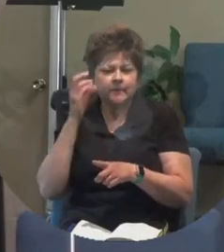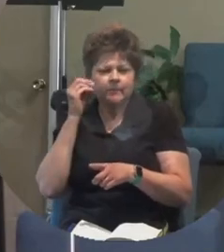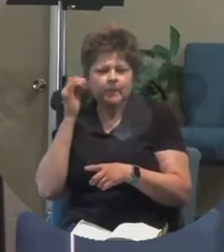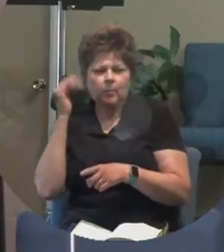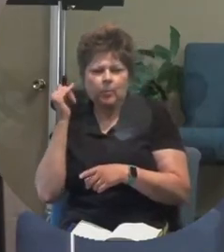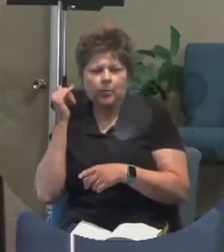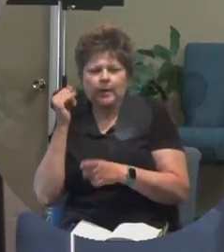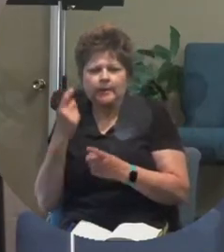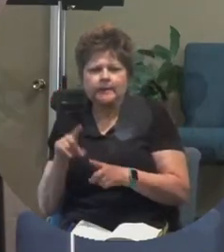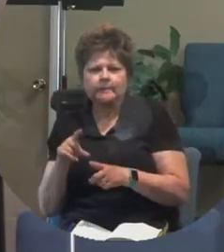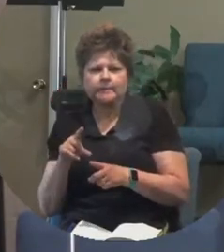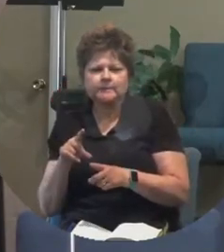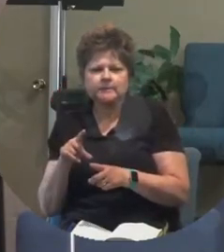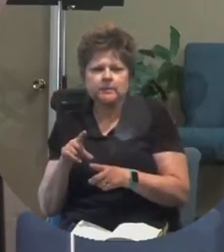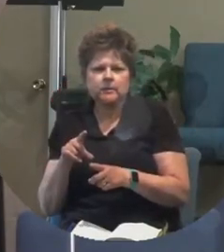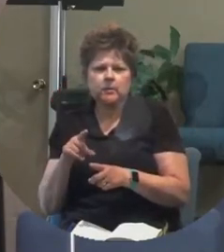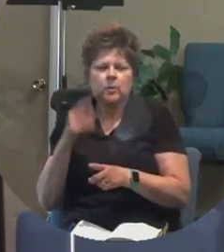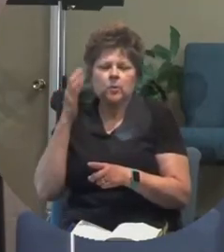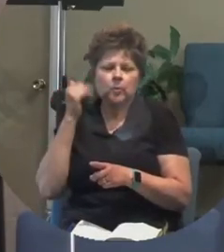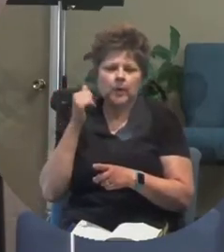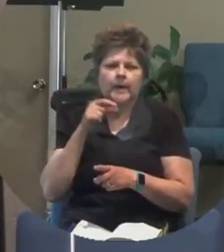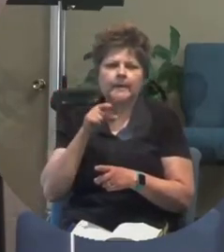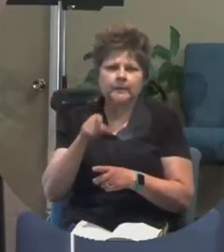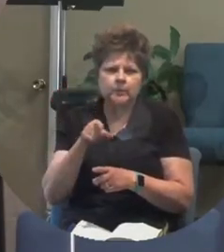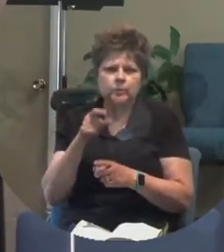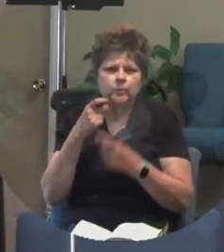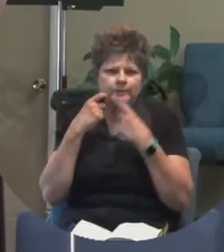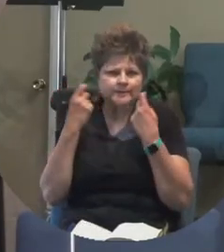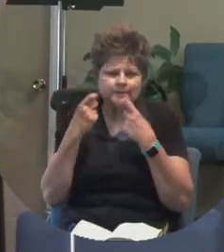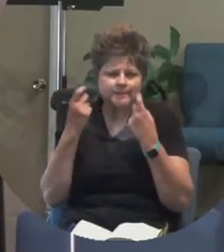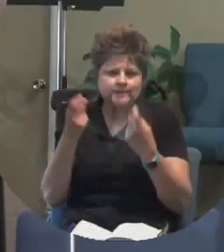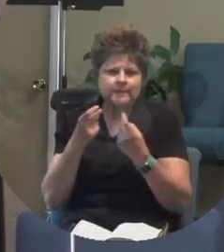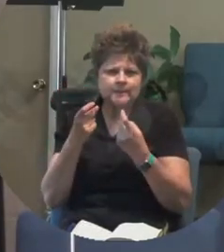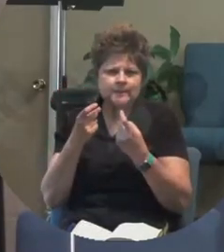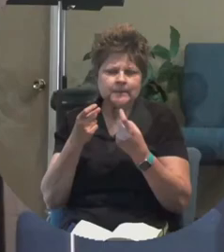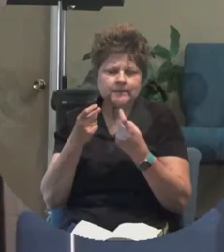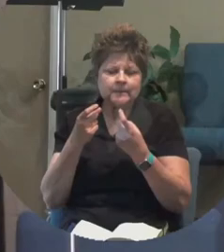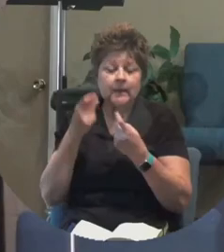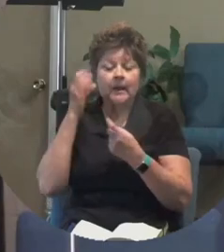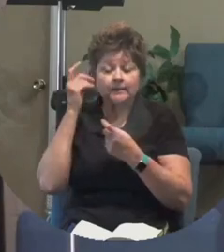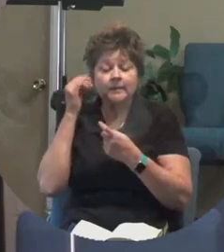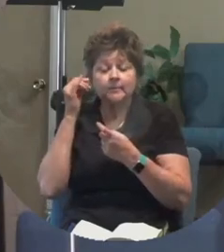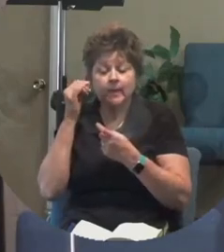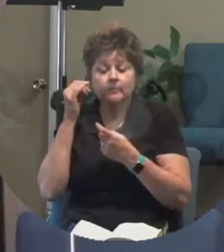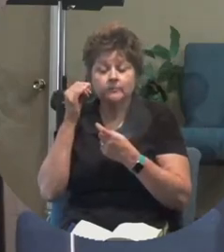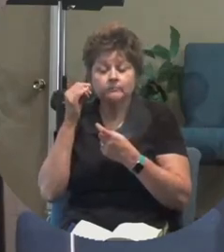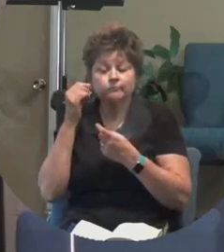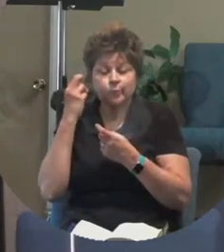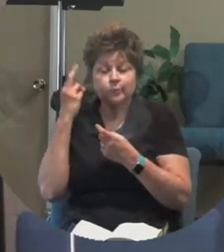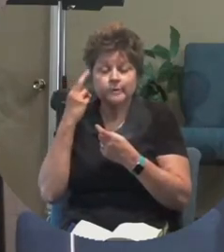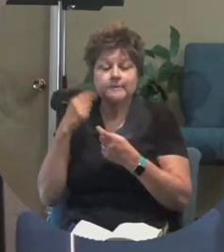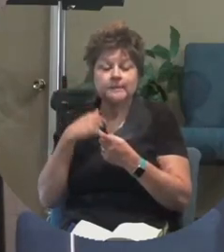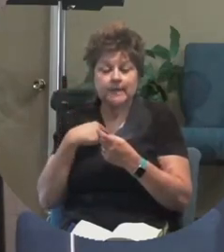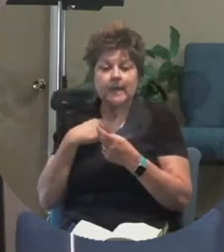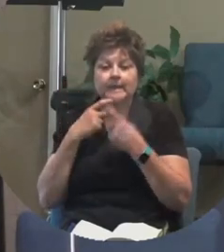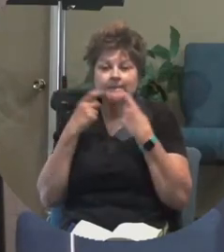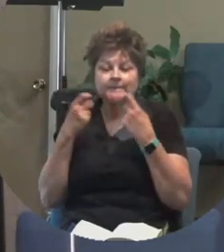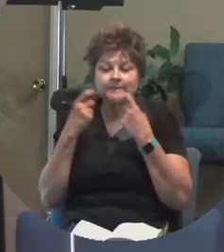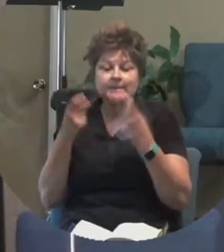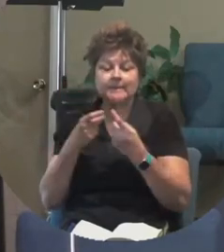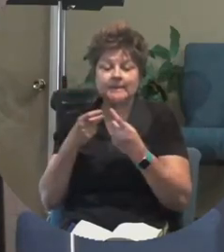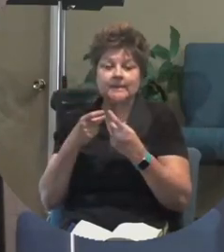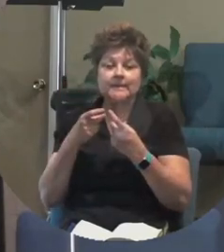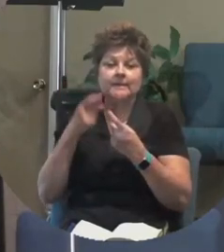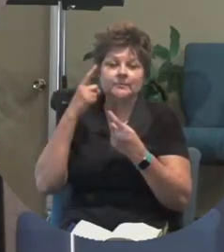thought of why you sin? I think of why I sin. And it's because I'm a